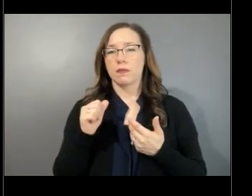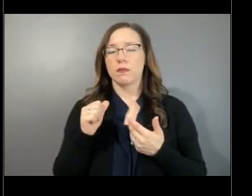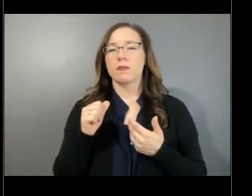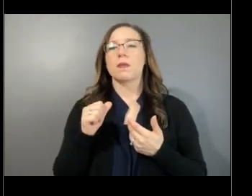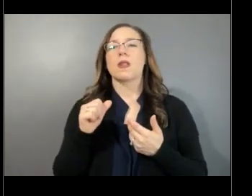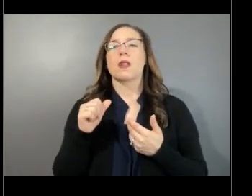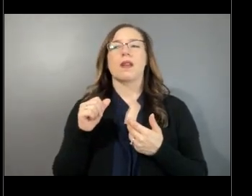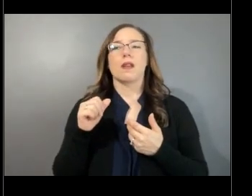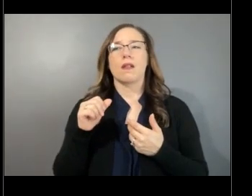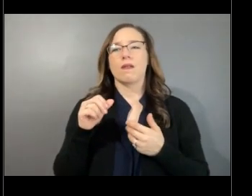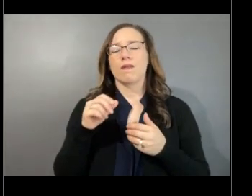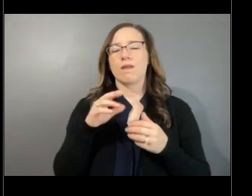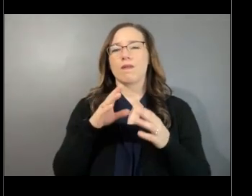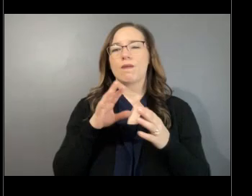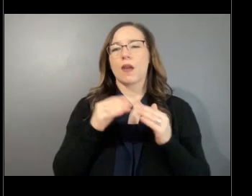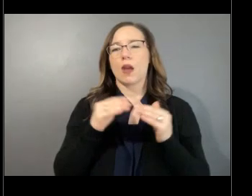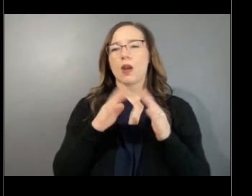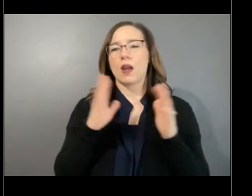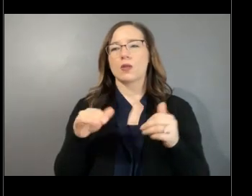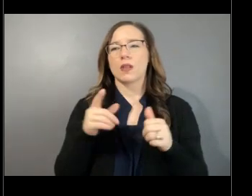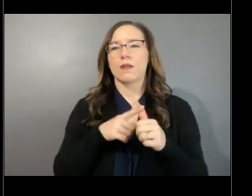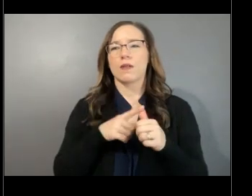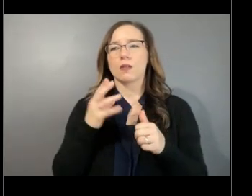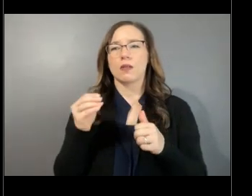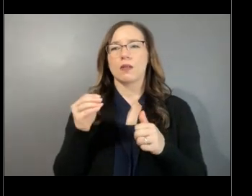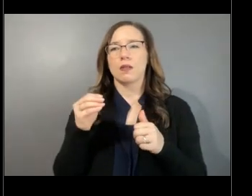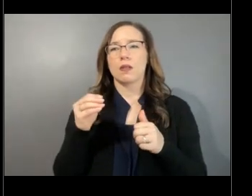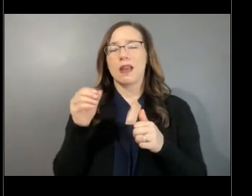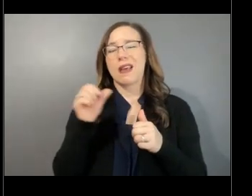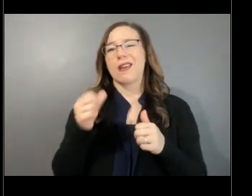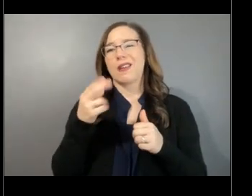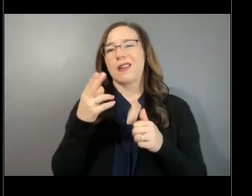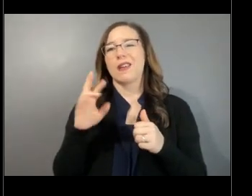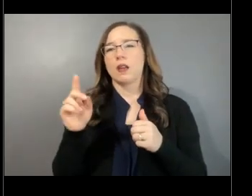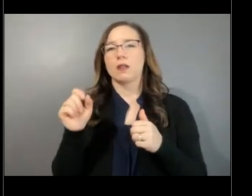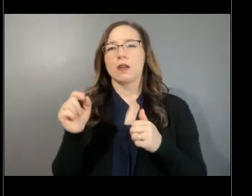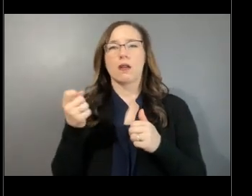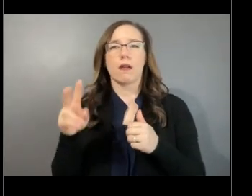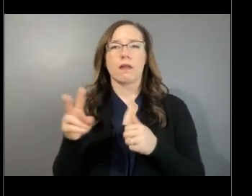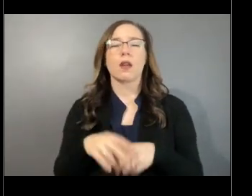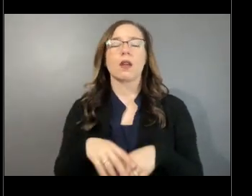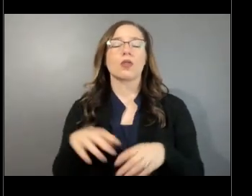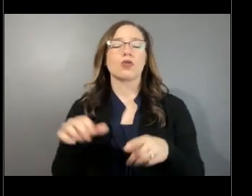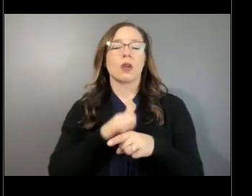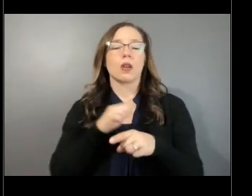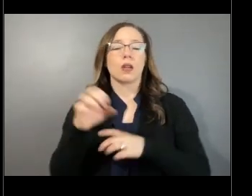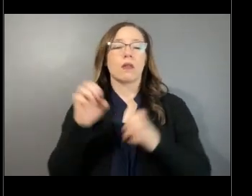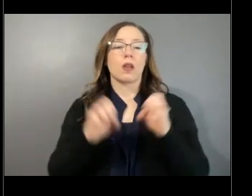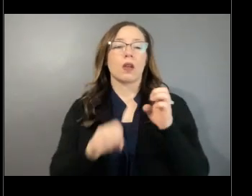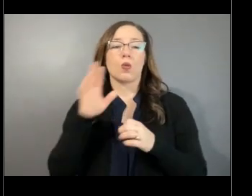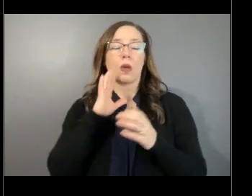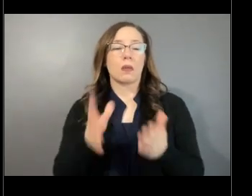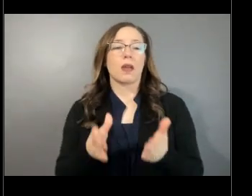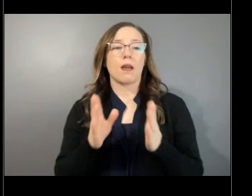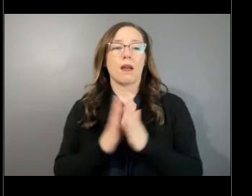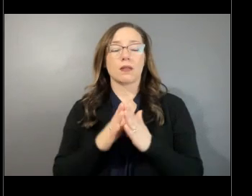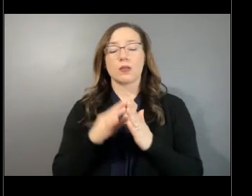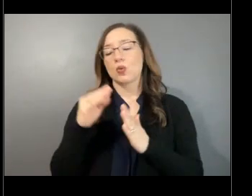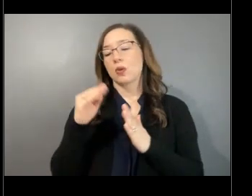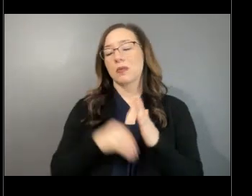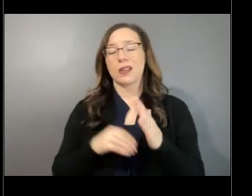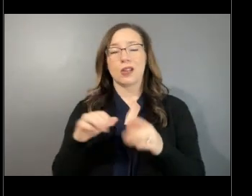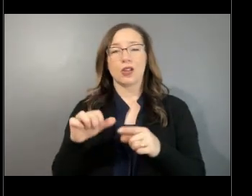fairhousingfirst@hud.gov. Training evaluation. You will be asked to complete a training